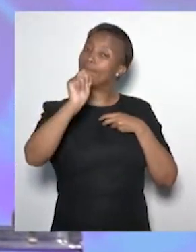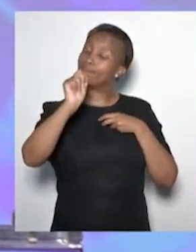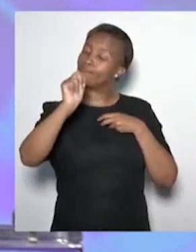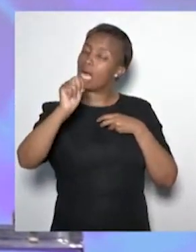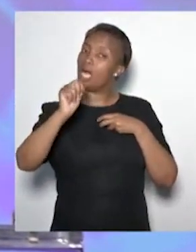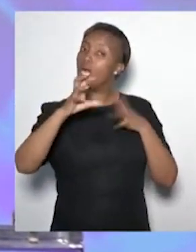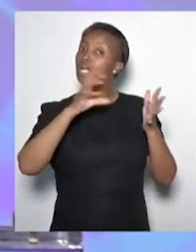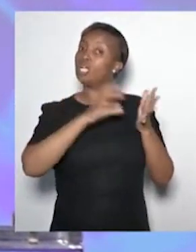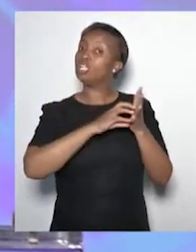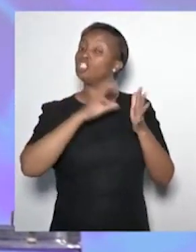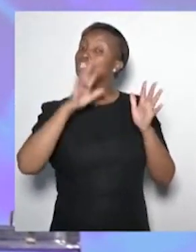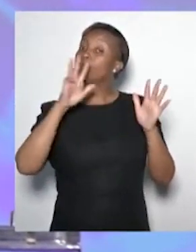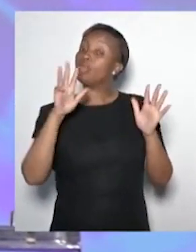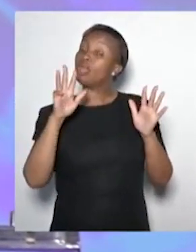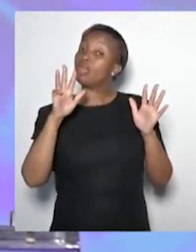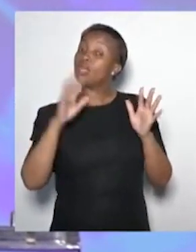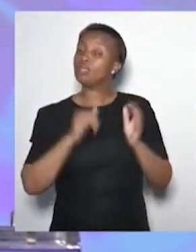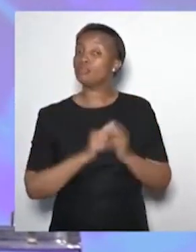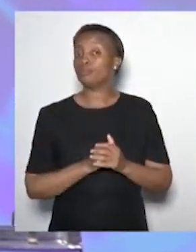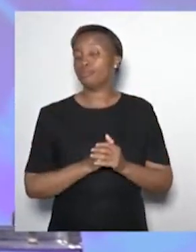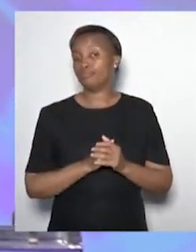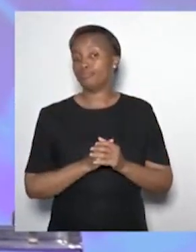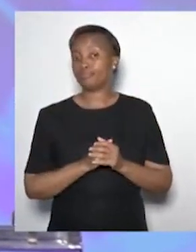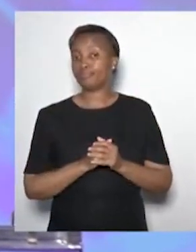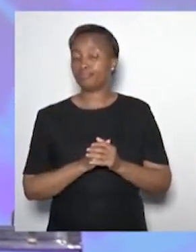chapter 9.